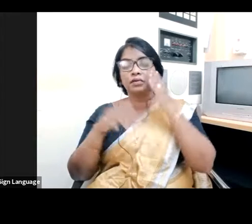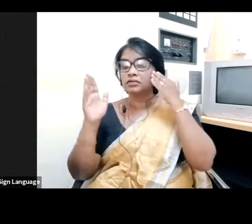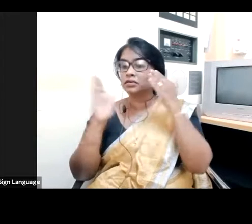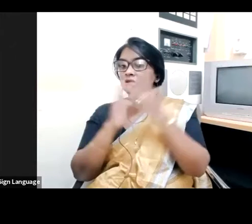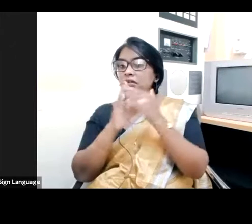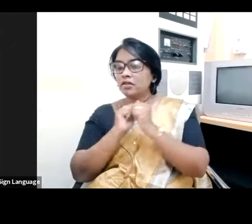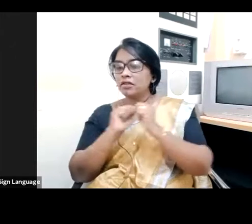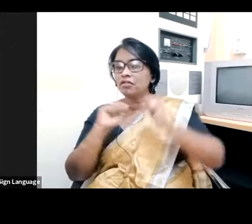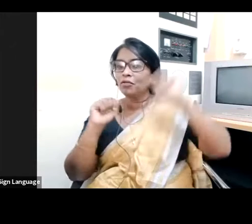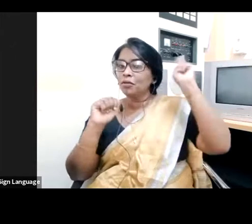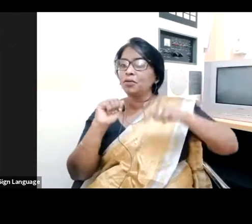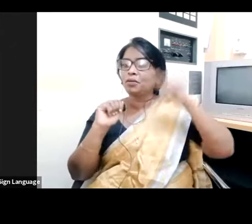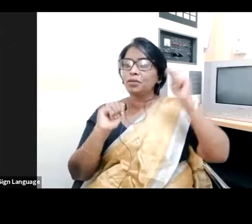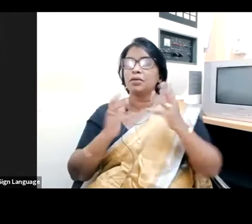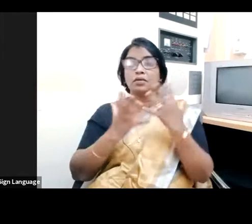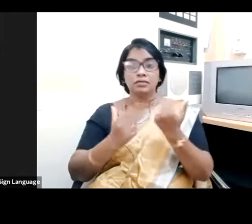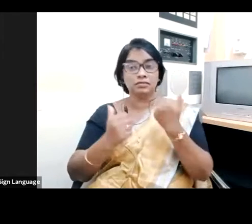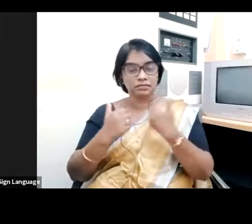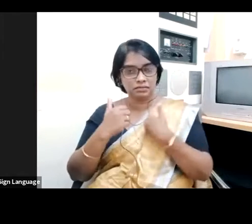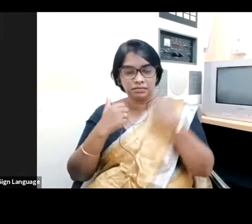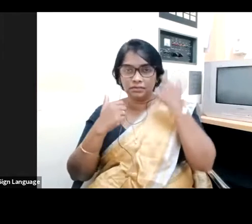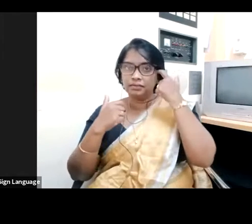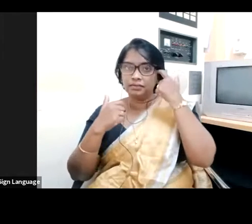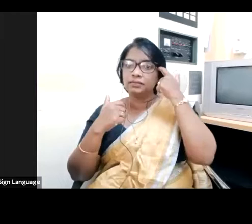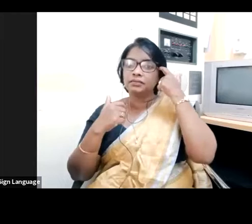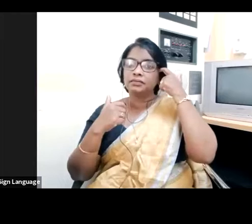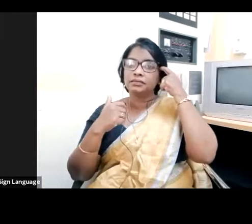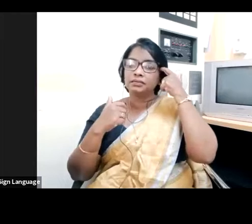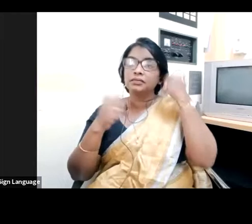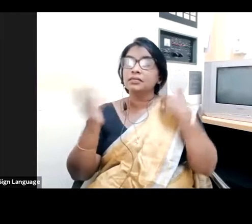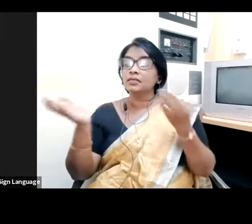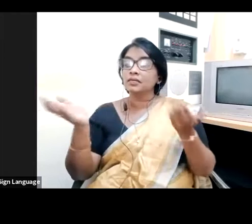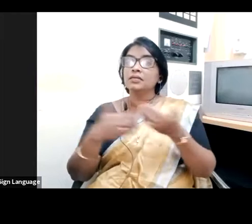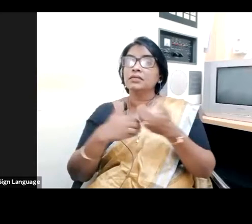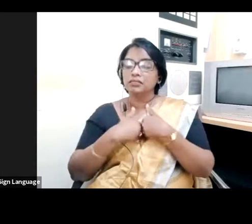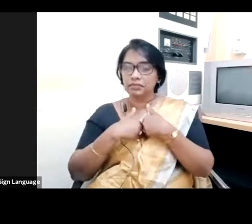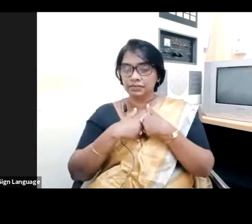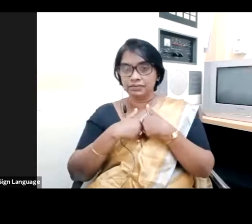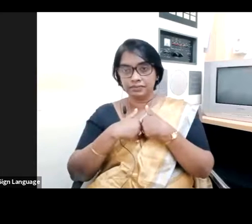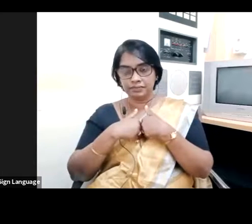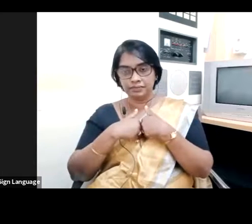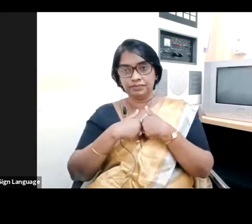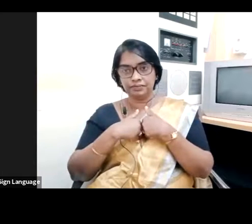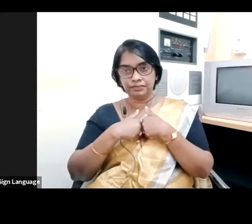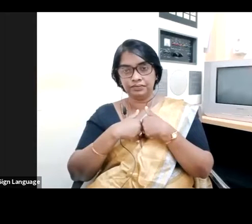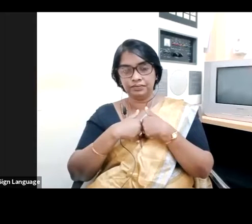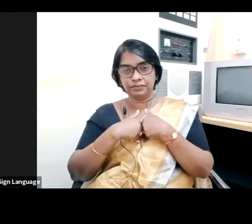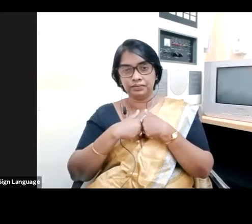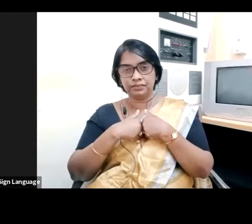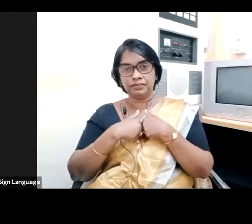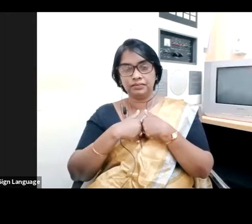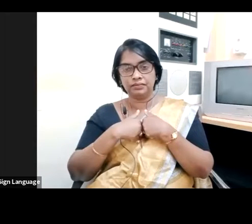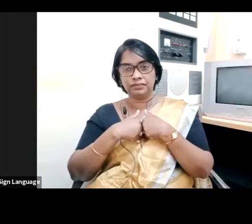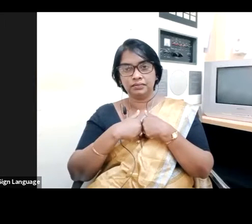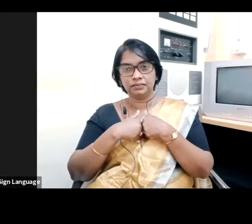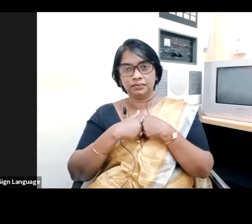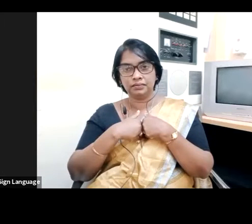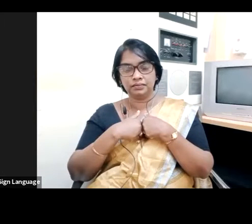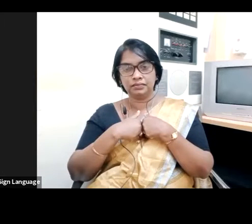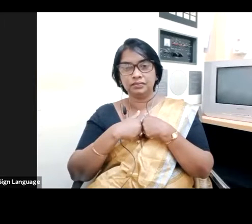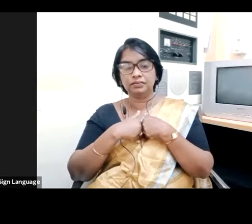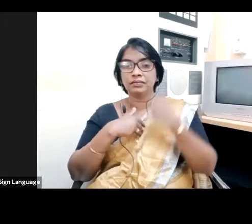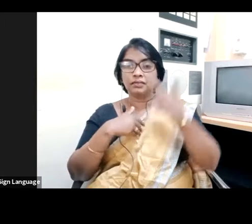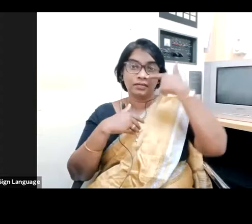planning to reduce by 50% in scope 1 and 2, and in scope 3, 34.2% in our